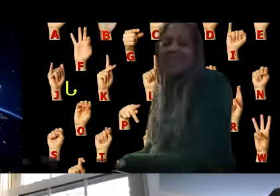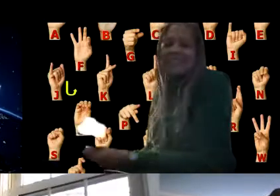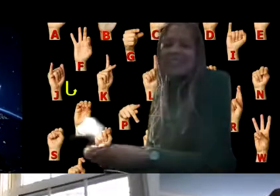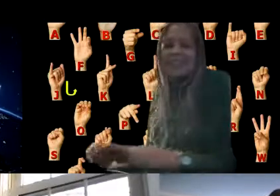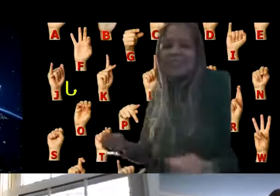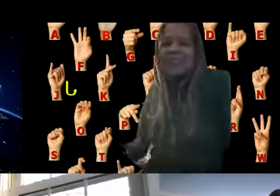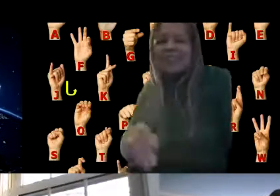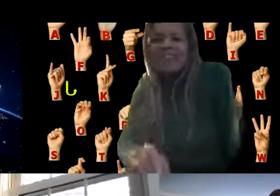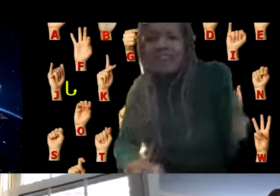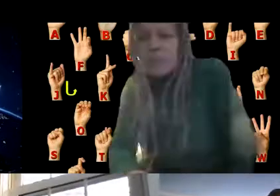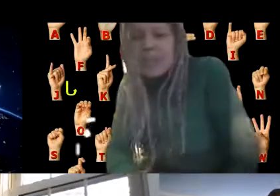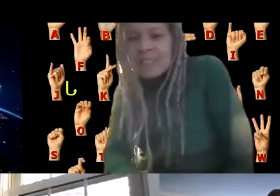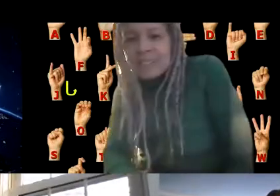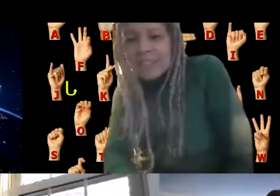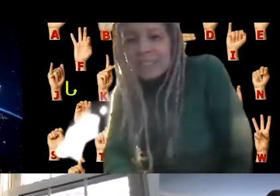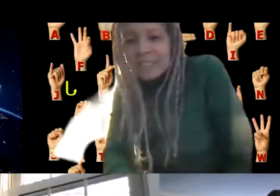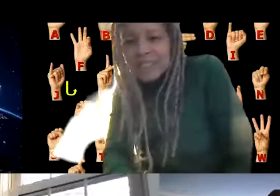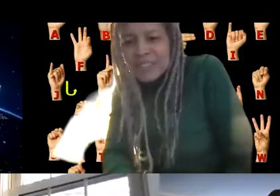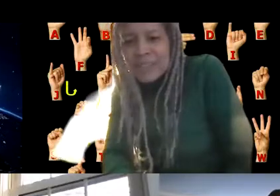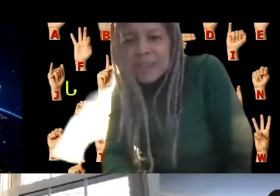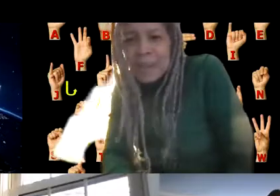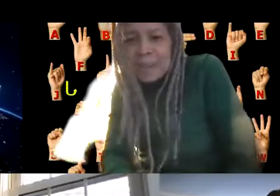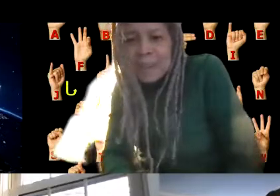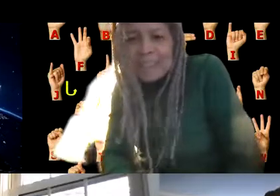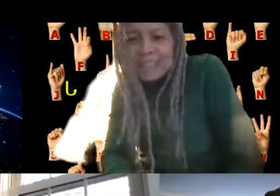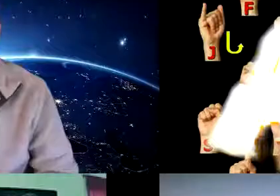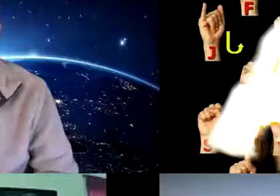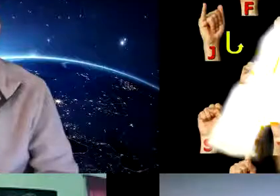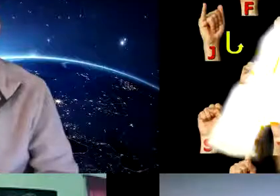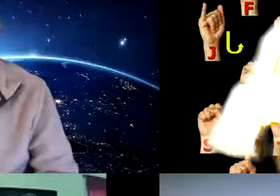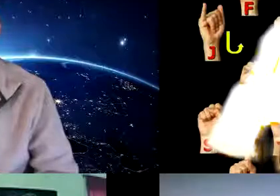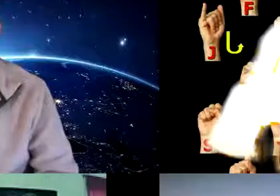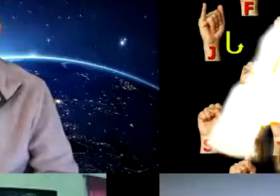up, Rochelle. Thank you. Absolutely. Nice Y'all seeing stay everybody. well. I'll talk to you soon. Bye. Bye-bye. Safe.